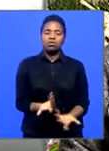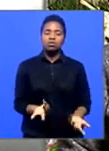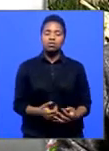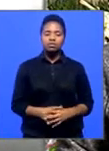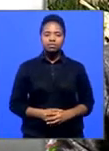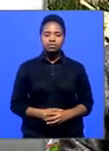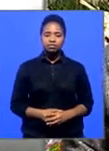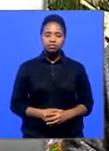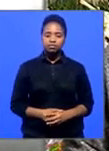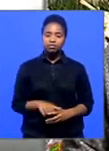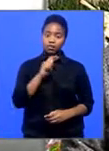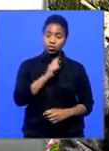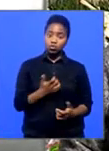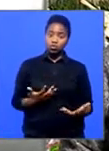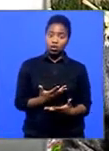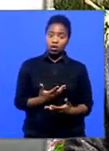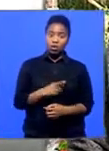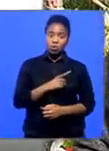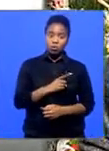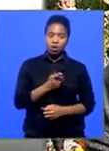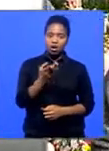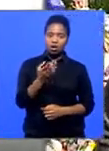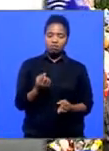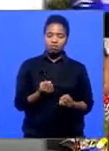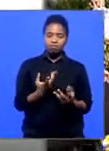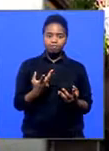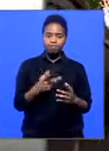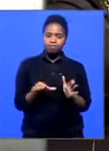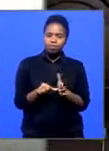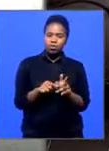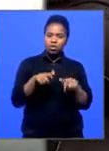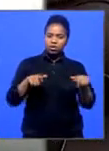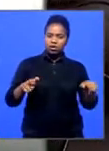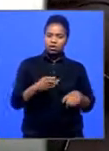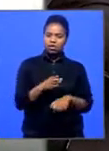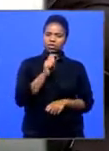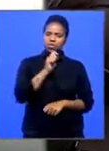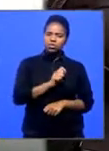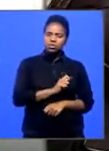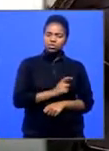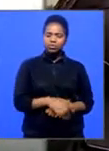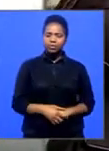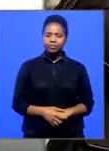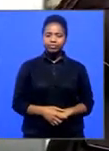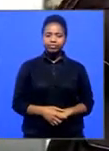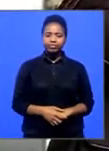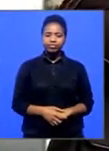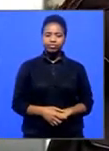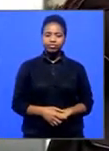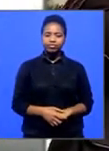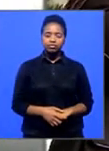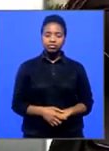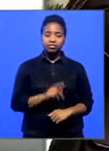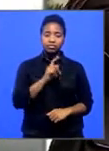must have been really shocking for you guys, especially considering that we had so many dignitaries there. Yeah. Yes, it was rather. I mean, it